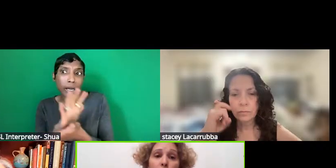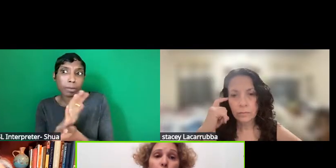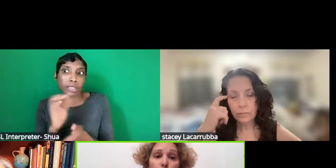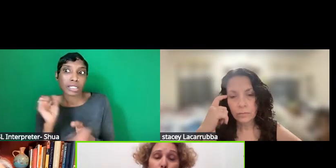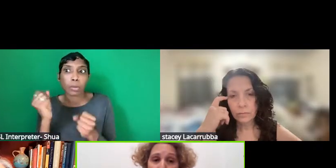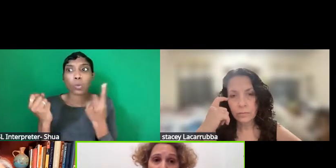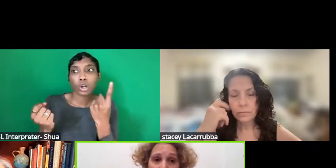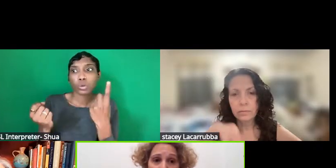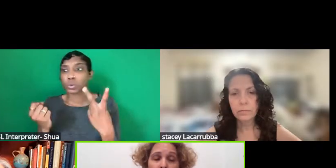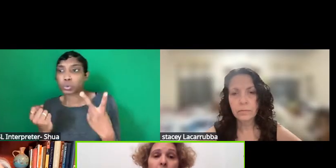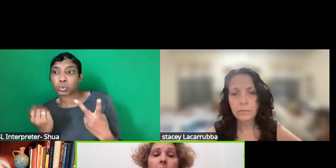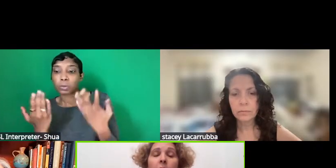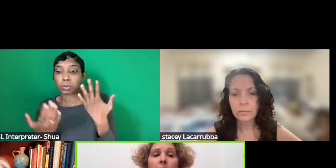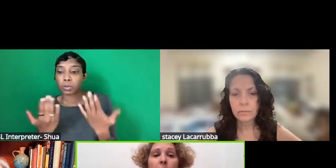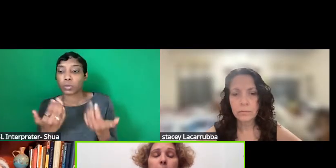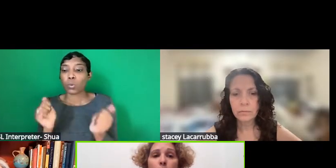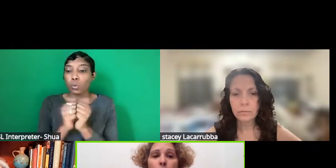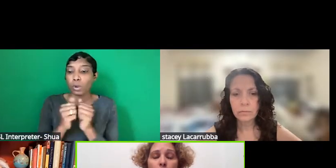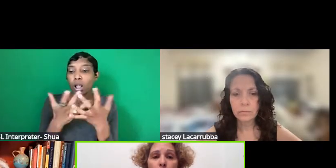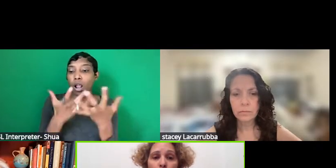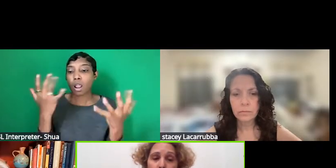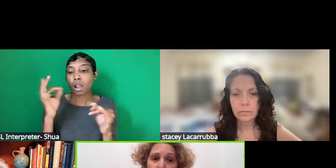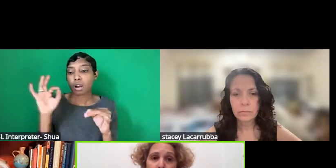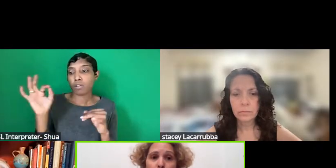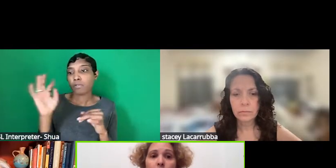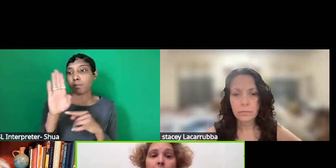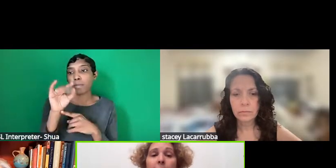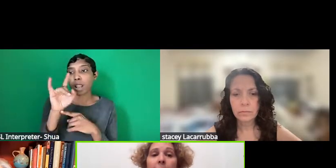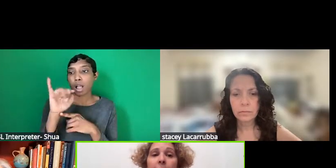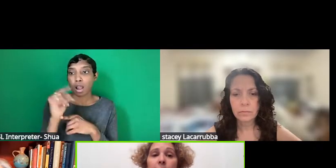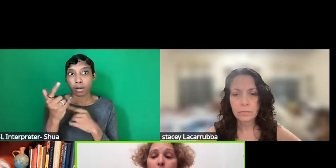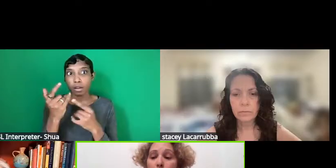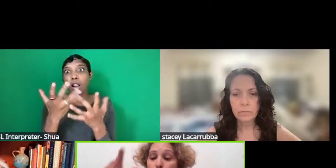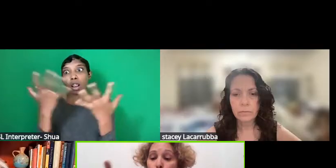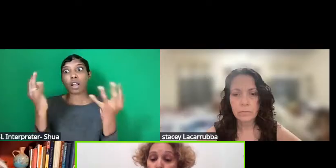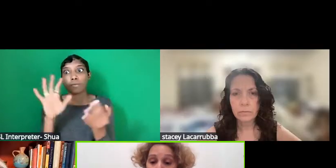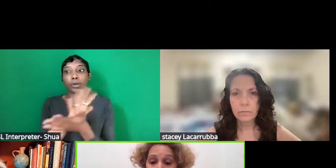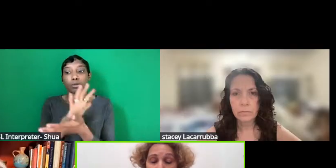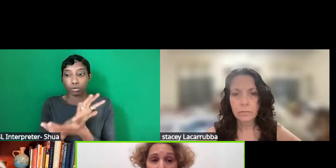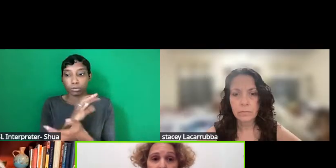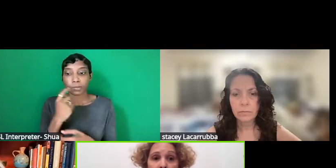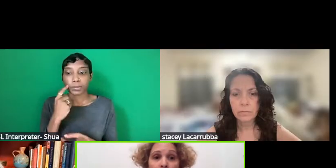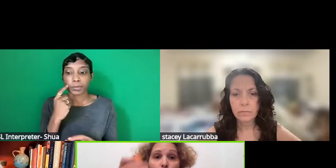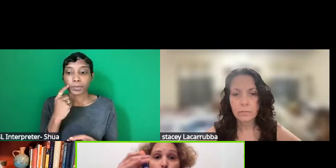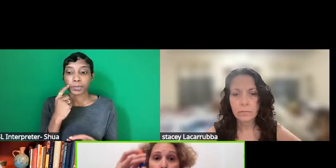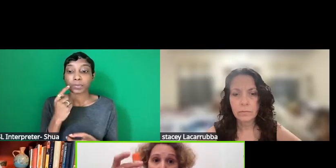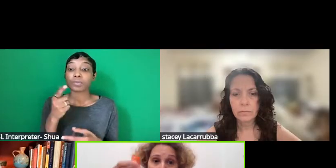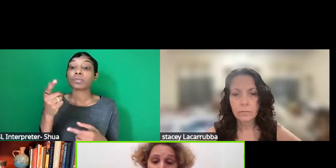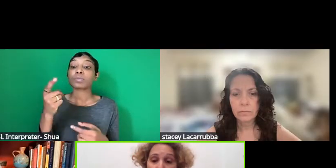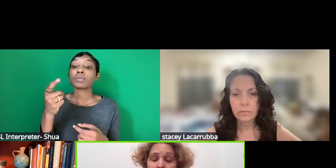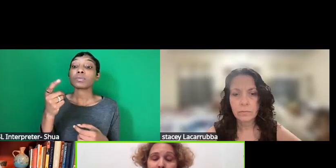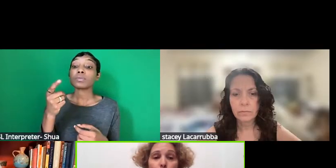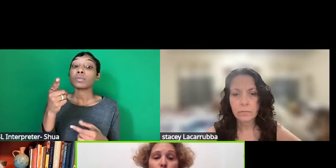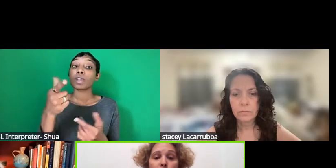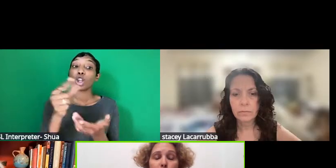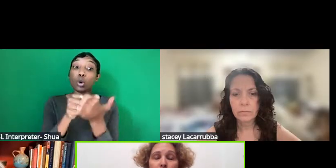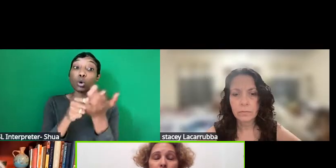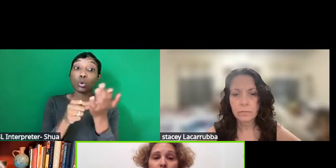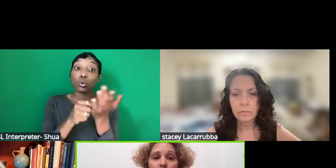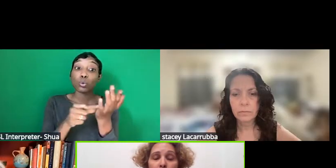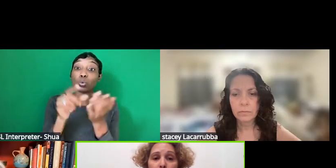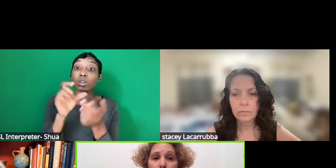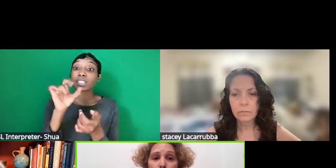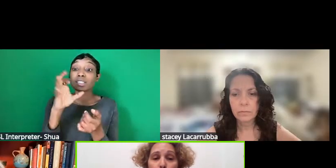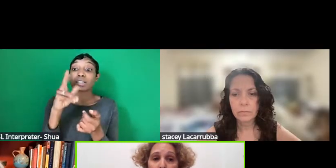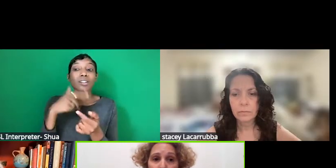towels will be blotting our paper, and a glue stick would be great. I don't